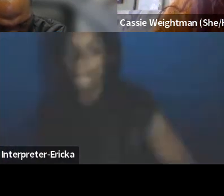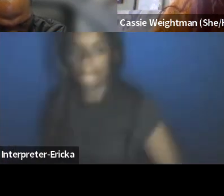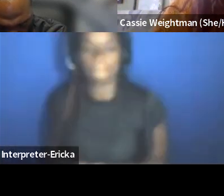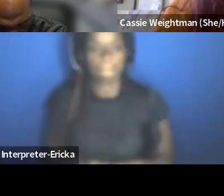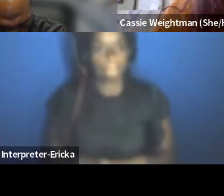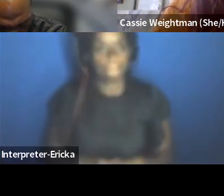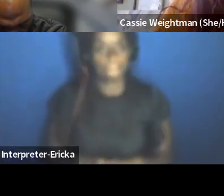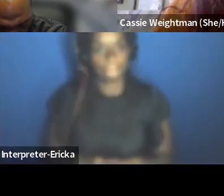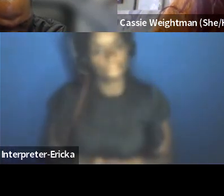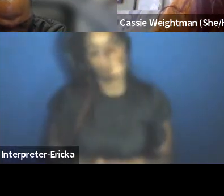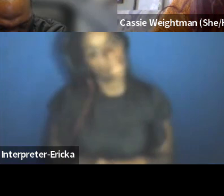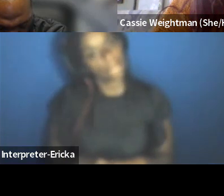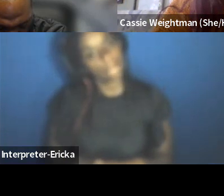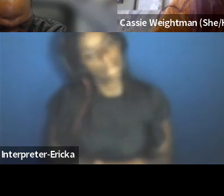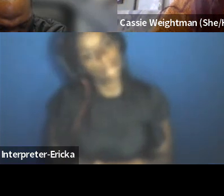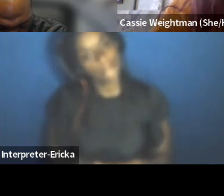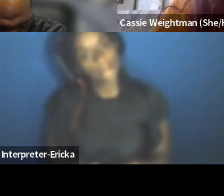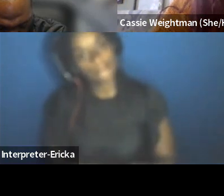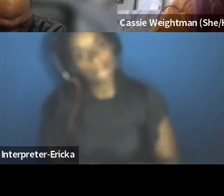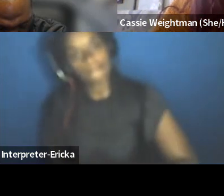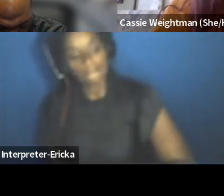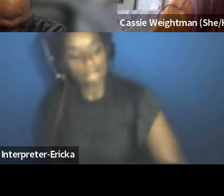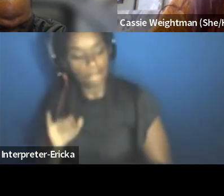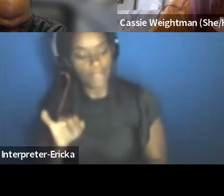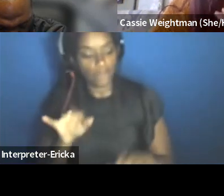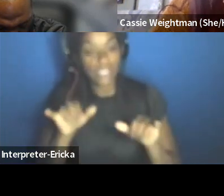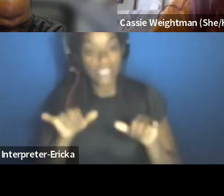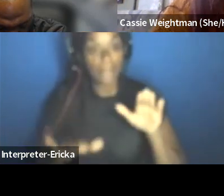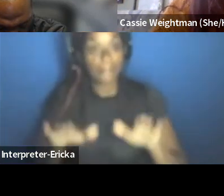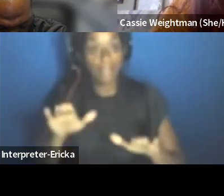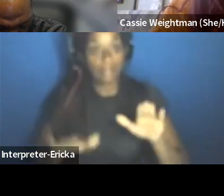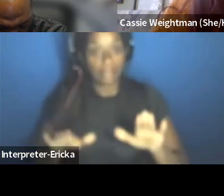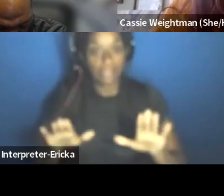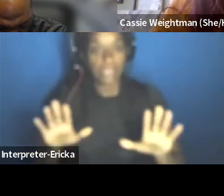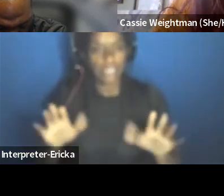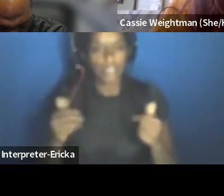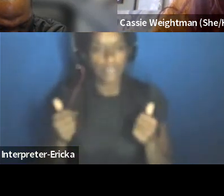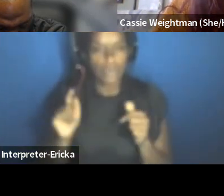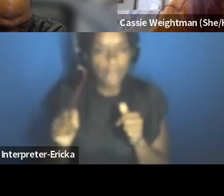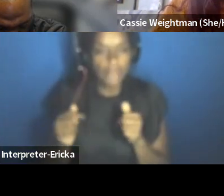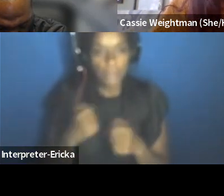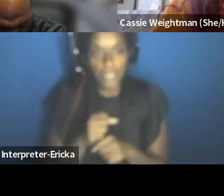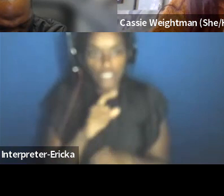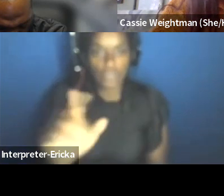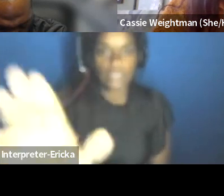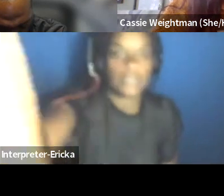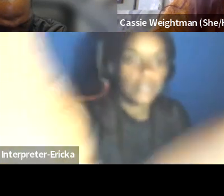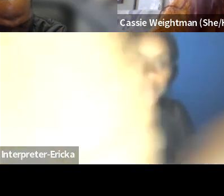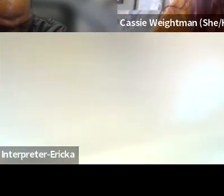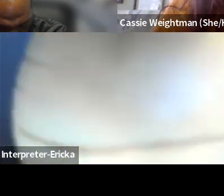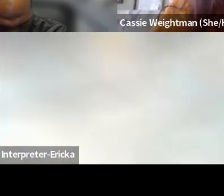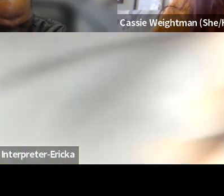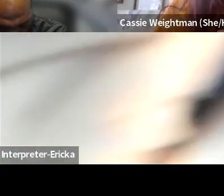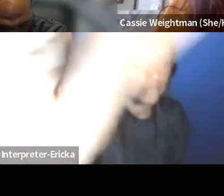there's no end to the work to be done here. But it is all about tempering how much you're putting pressure on yourself to do it. So I